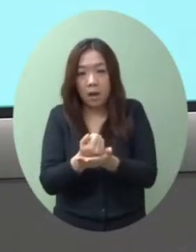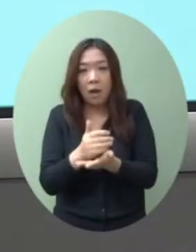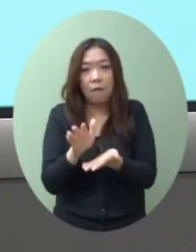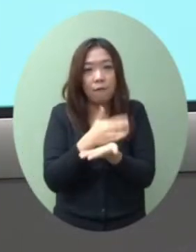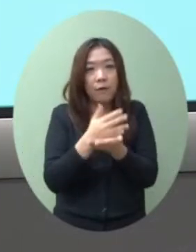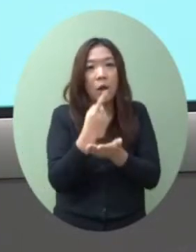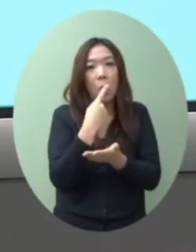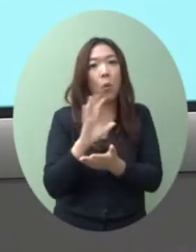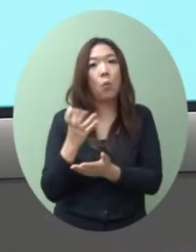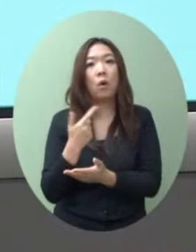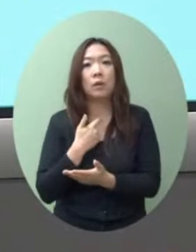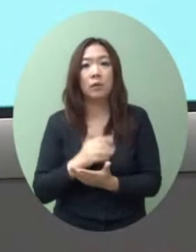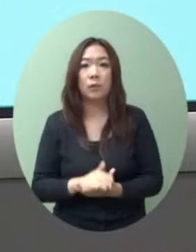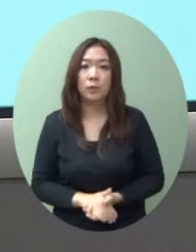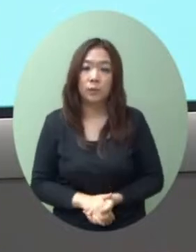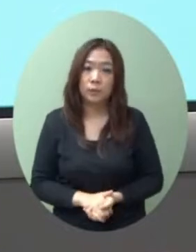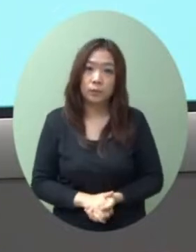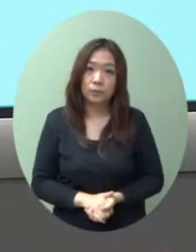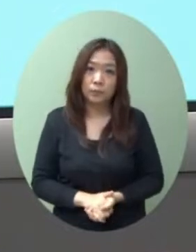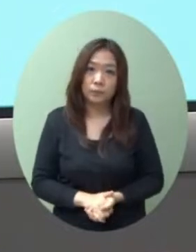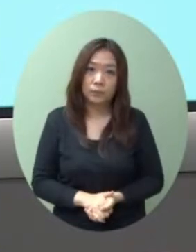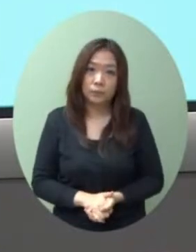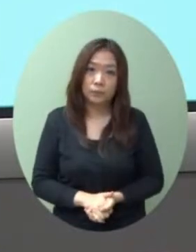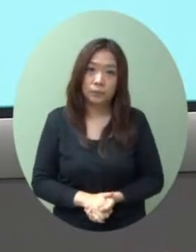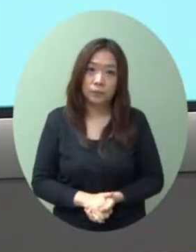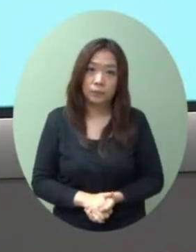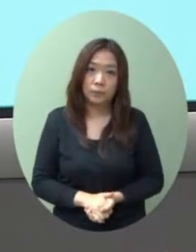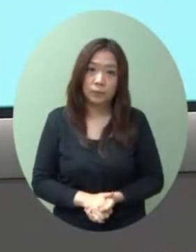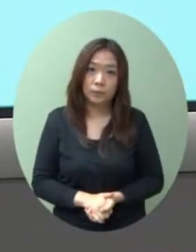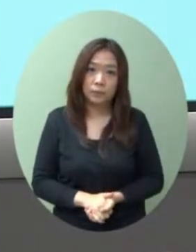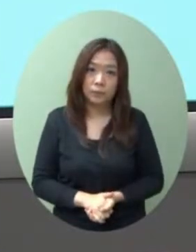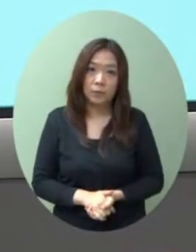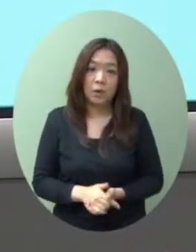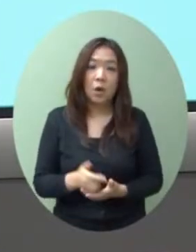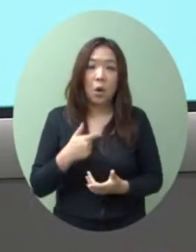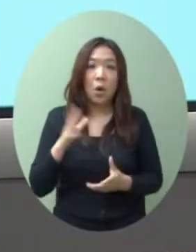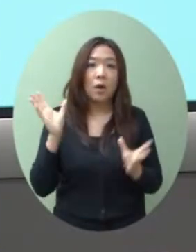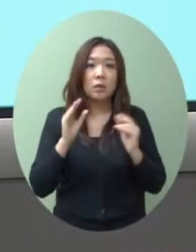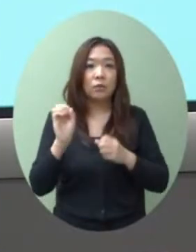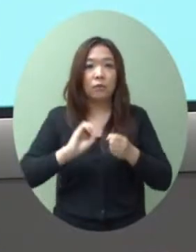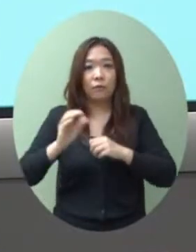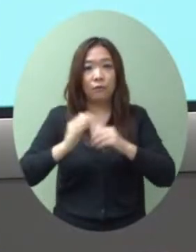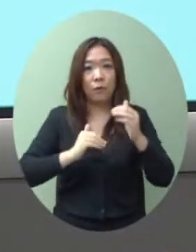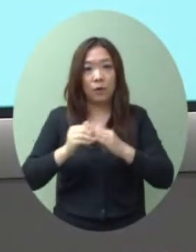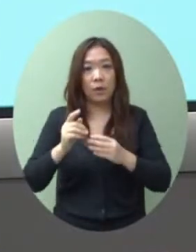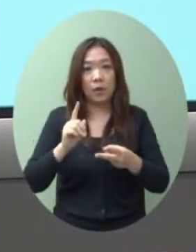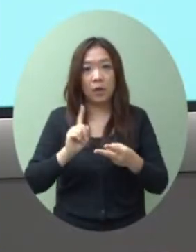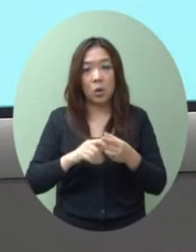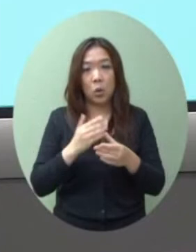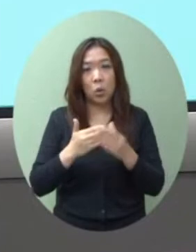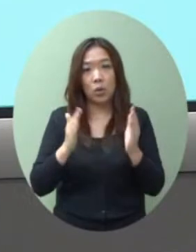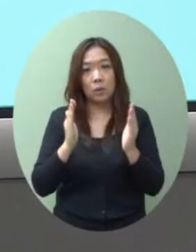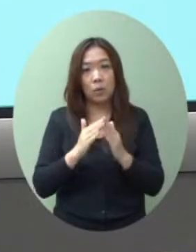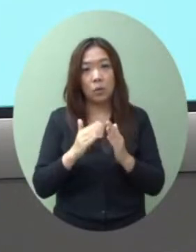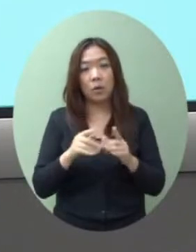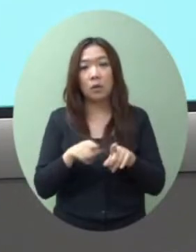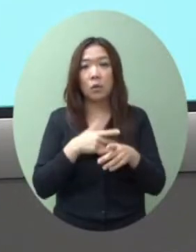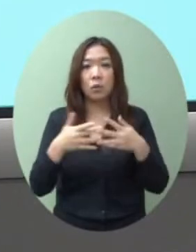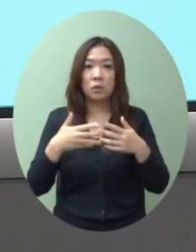code scanner, which can identify red and yellow code. Now, Ms. Zhang,